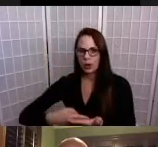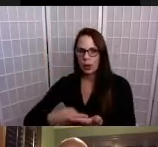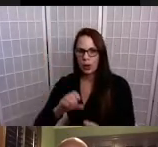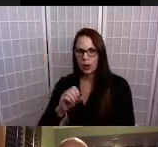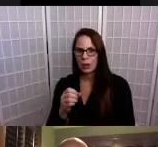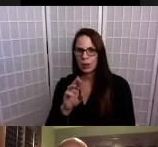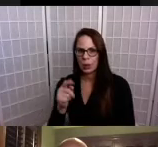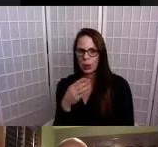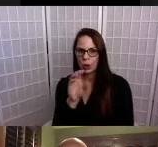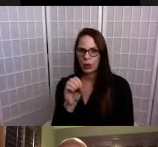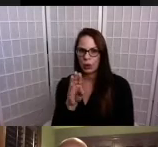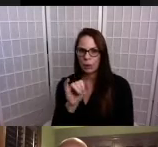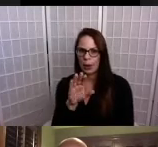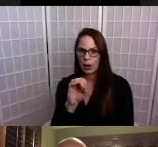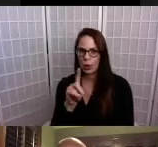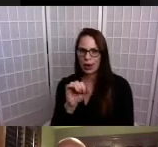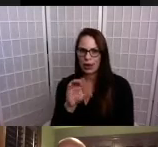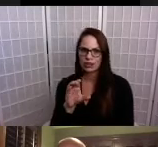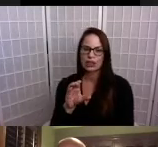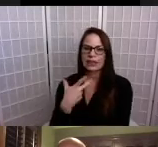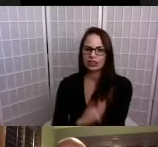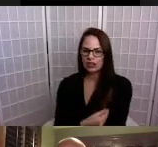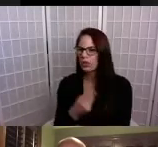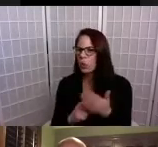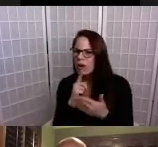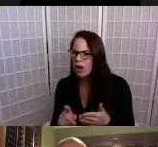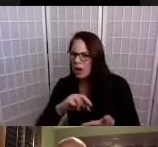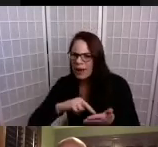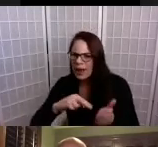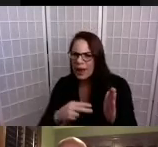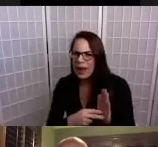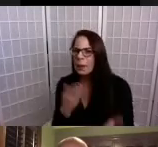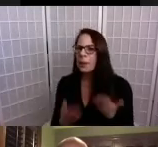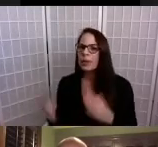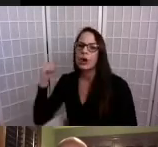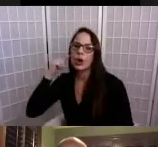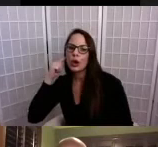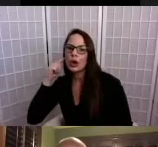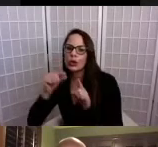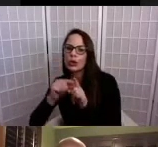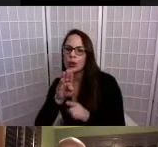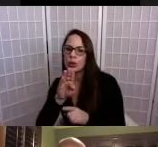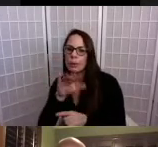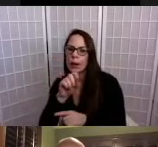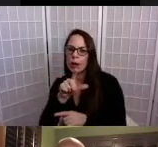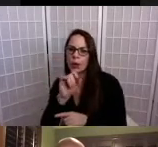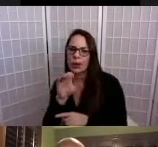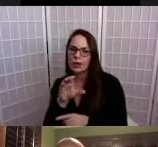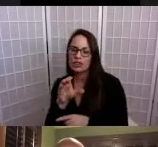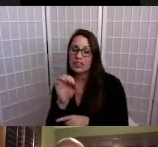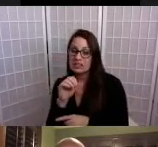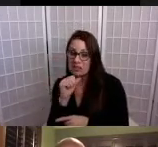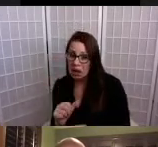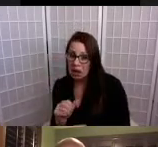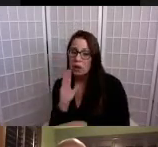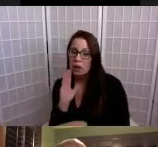orthobiologic injections. What are they? You've probably heard that term, or biologics, or maybe you've heard that term. If not, we're going to talk about it today. You'll learn more